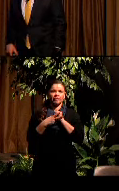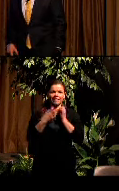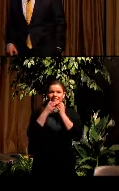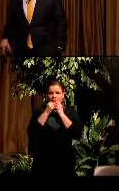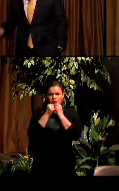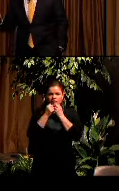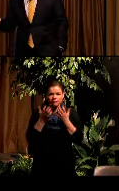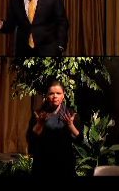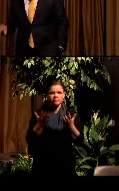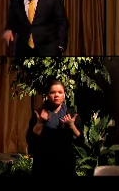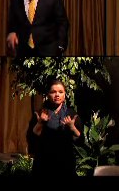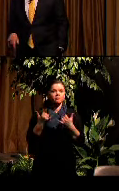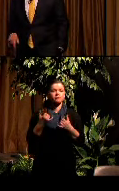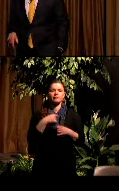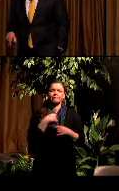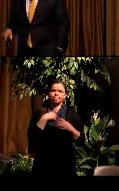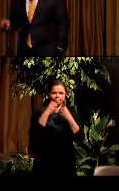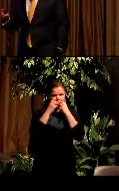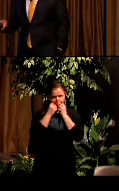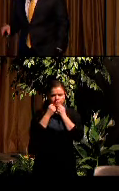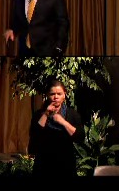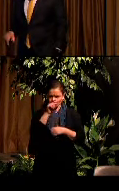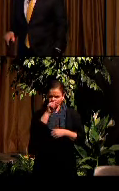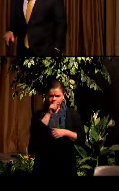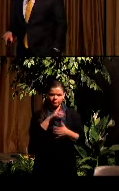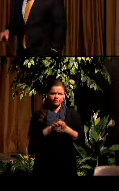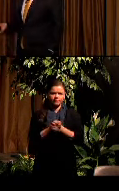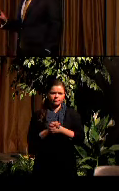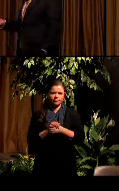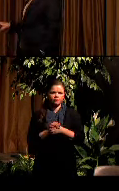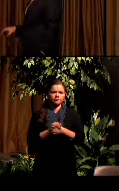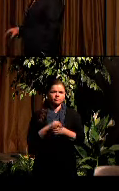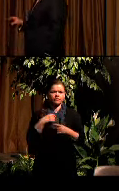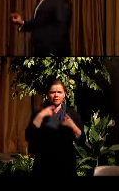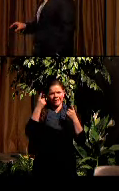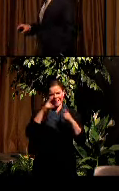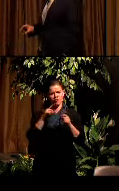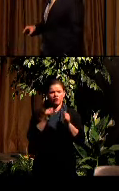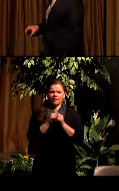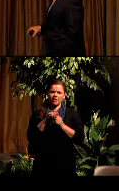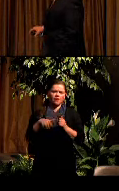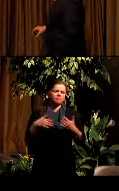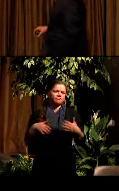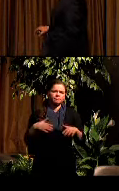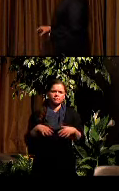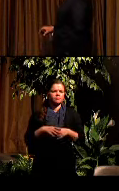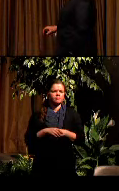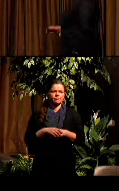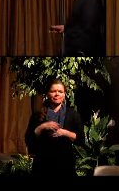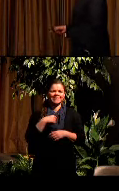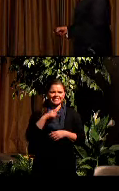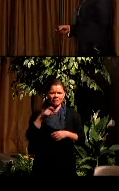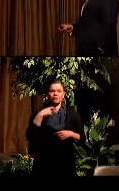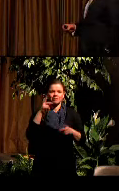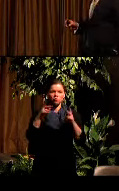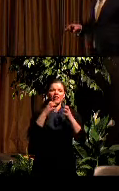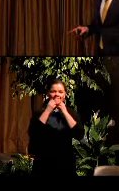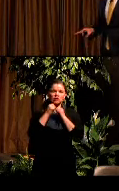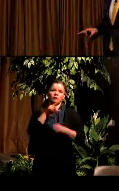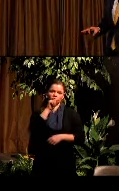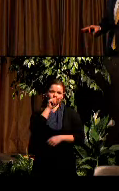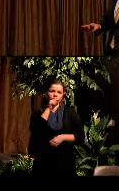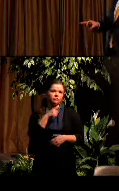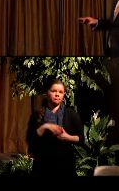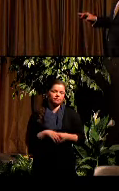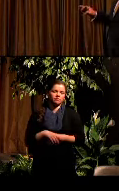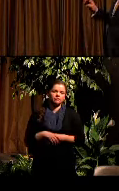moment for conservation. Birds are the lever. I totally agree with that. It's exactly what we need to be saying. When we have the will to